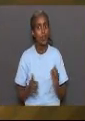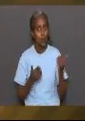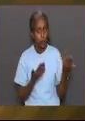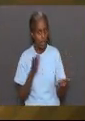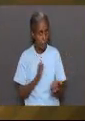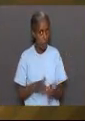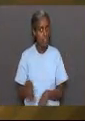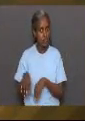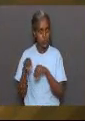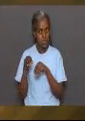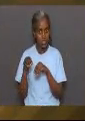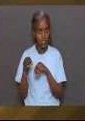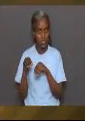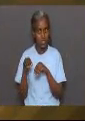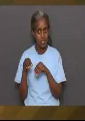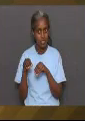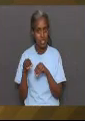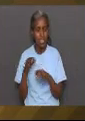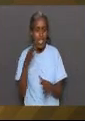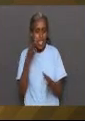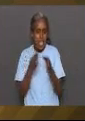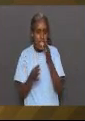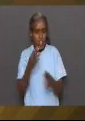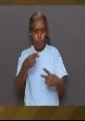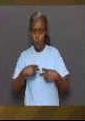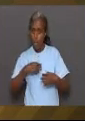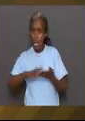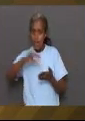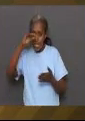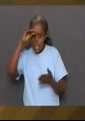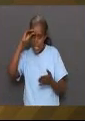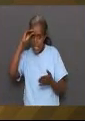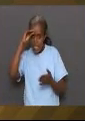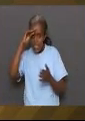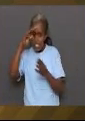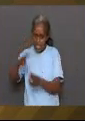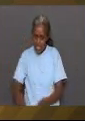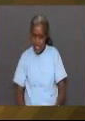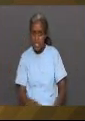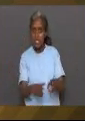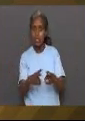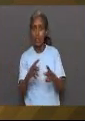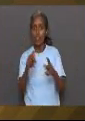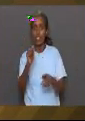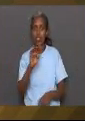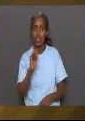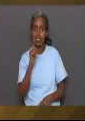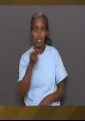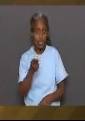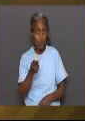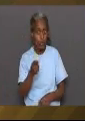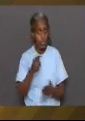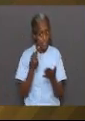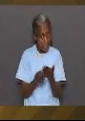Welcome back, students. If you have learned the tricks of trigonometry,